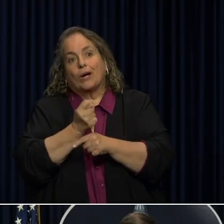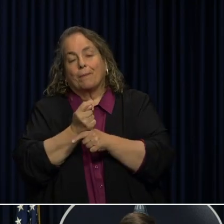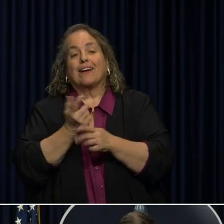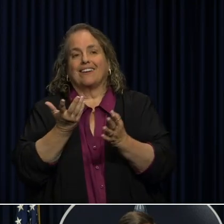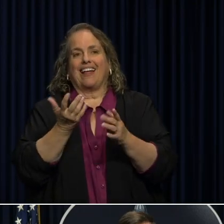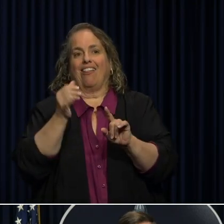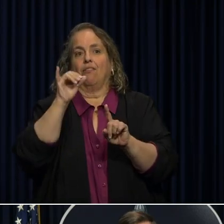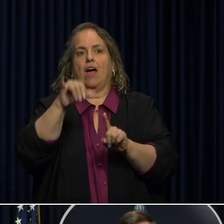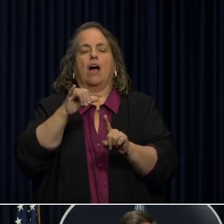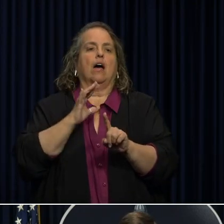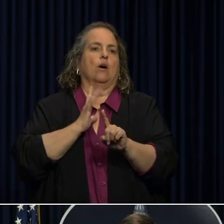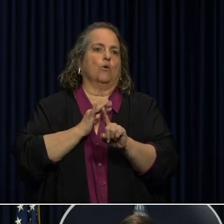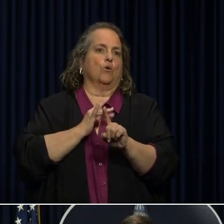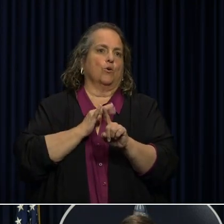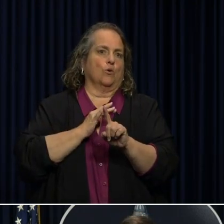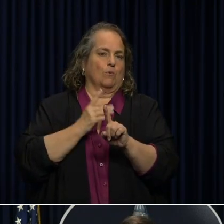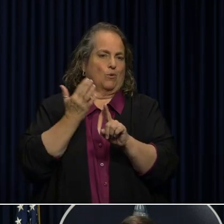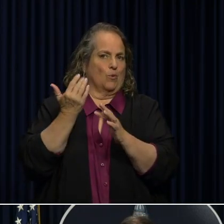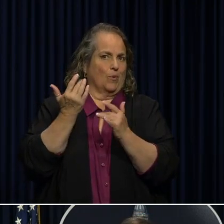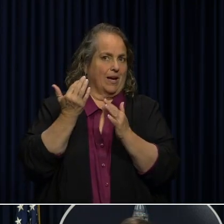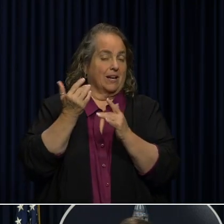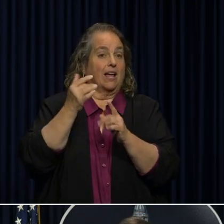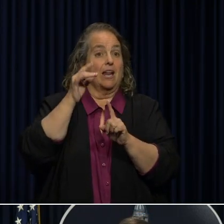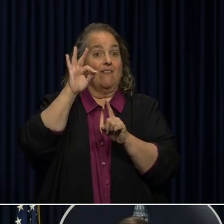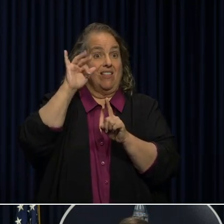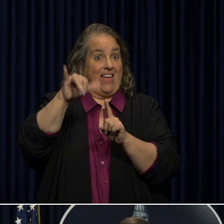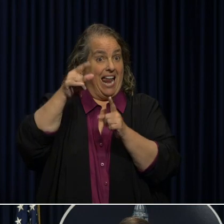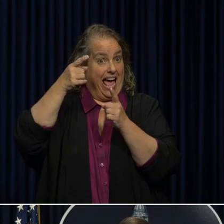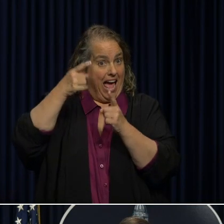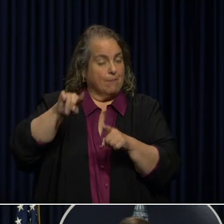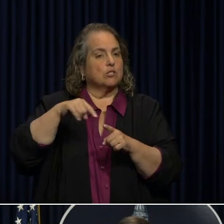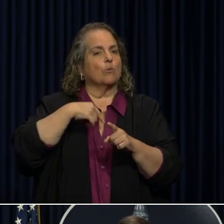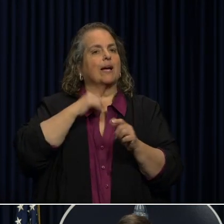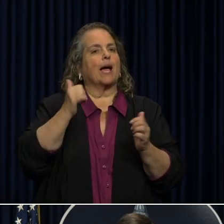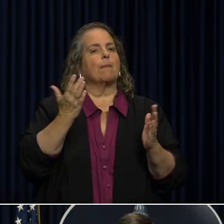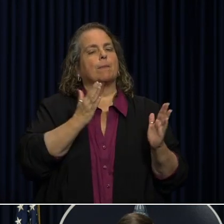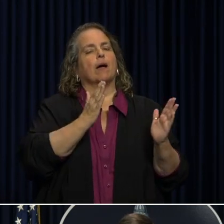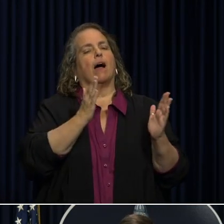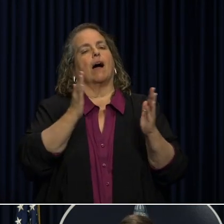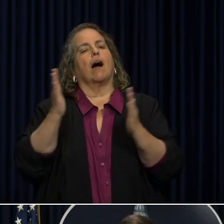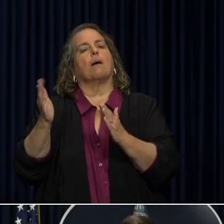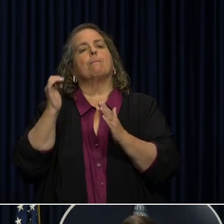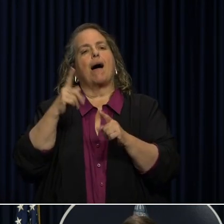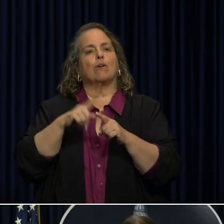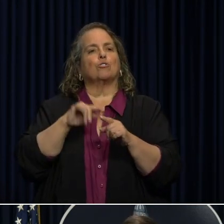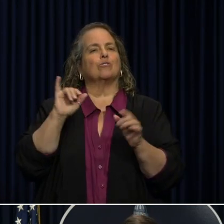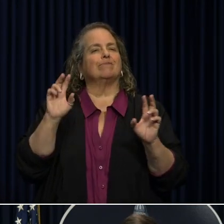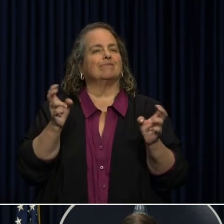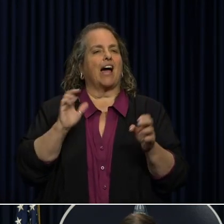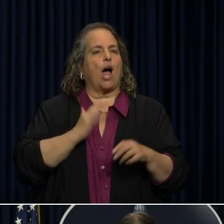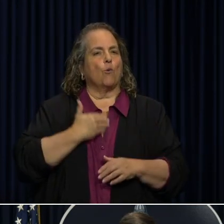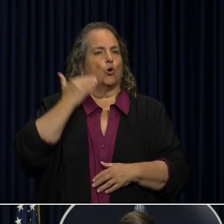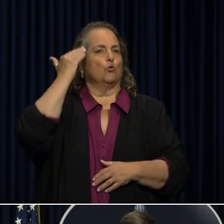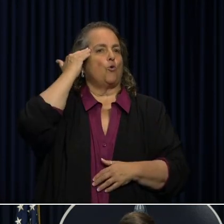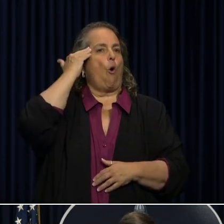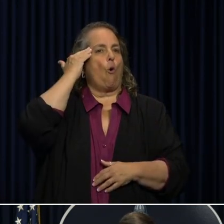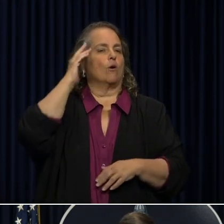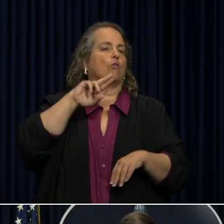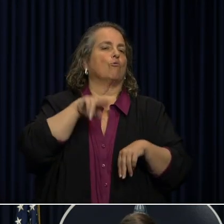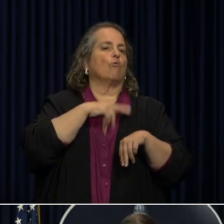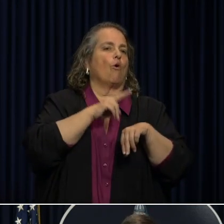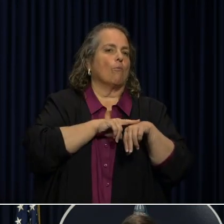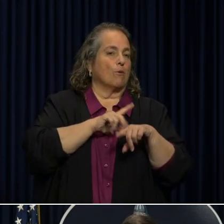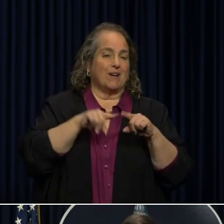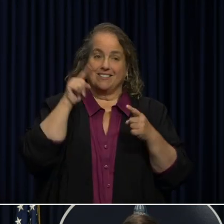that hopefully moves us from a new normal to something more like a normal that we know. A couple other areas that we update